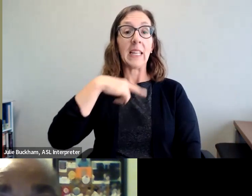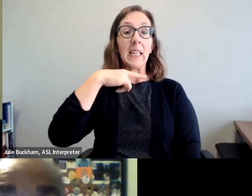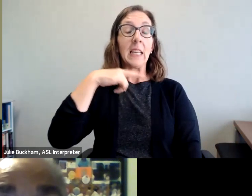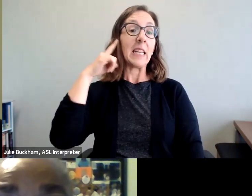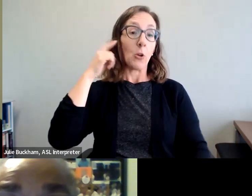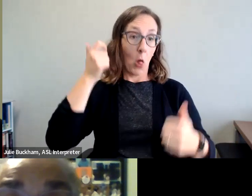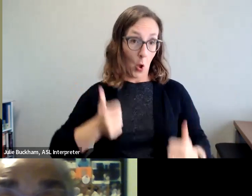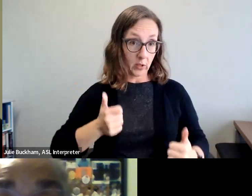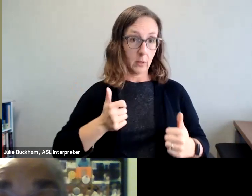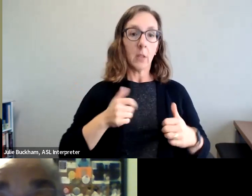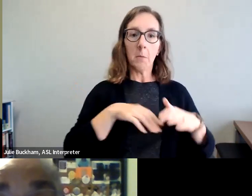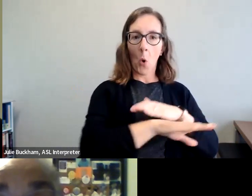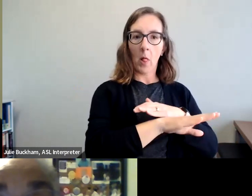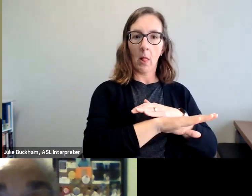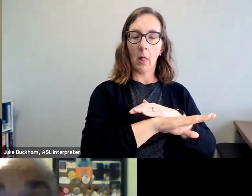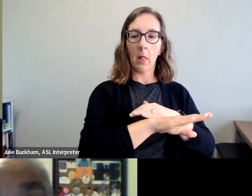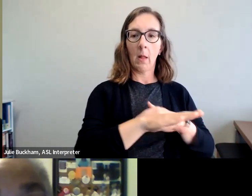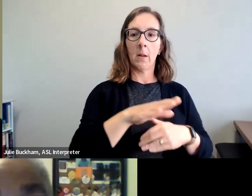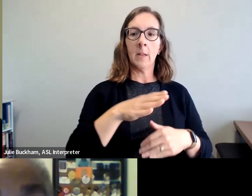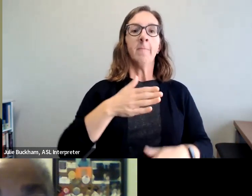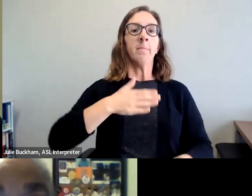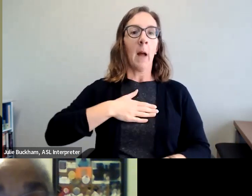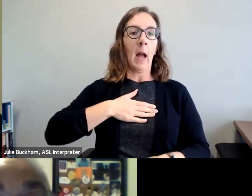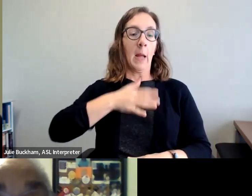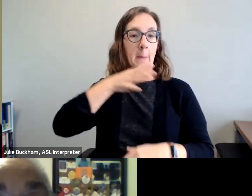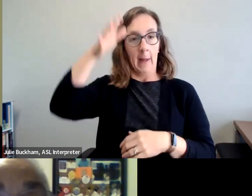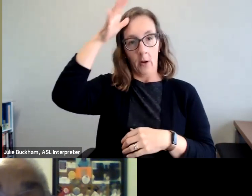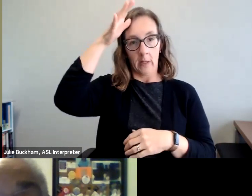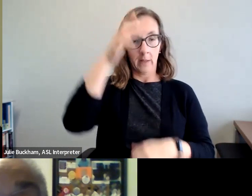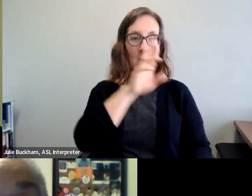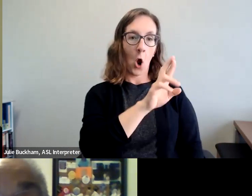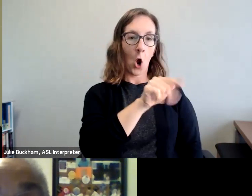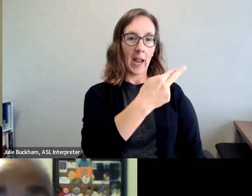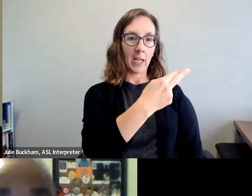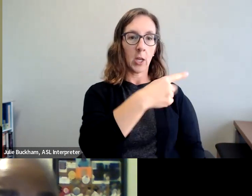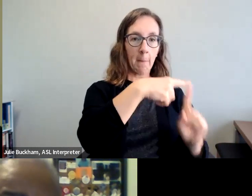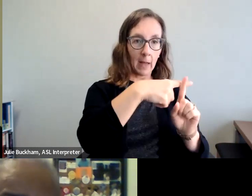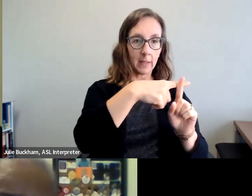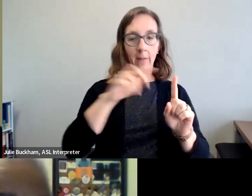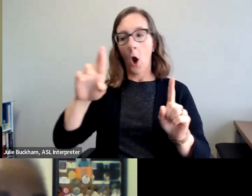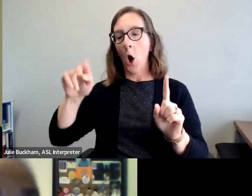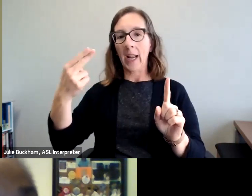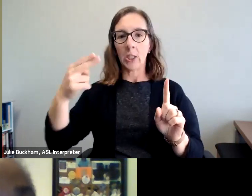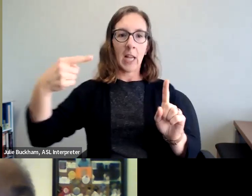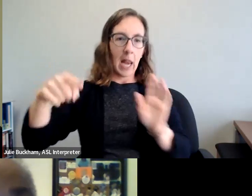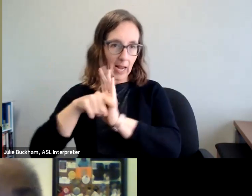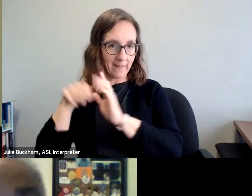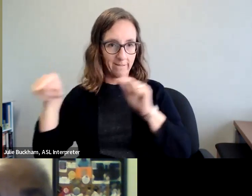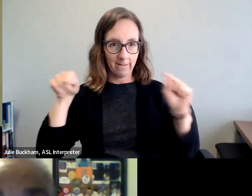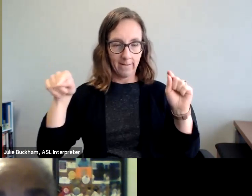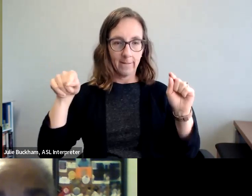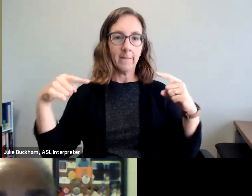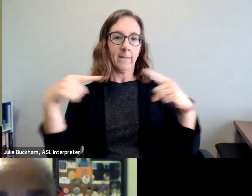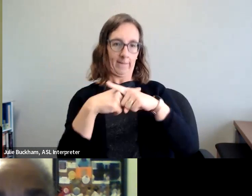My parents were RH positive and RH negative. In the meantime, I have